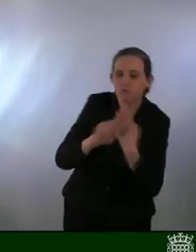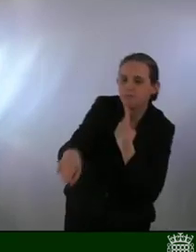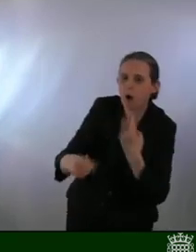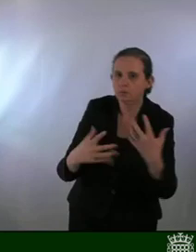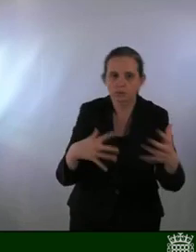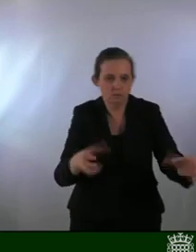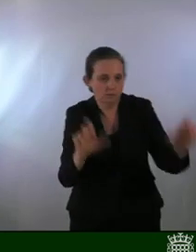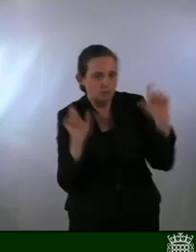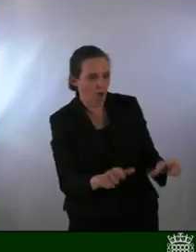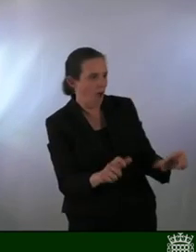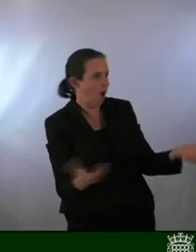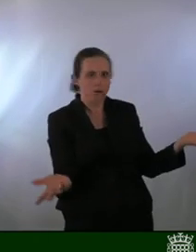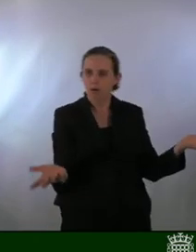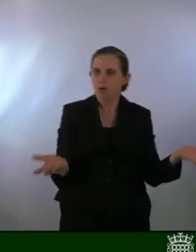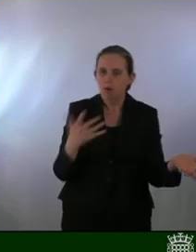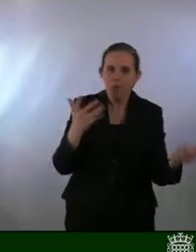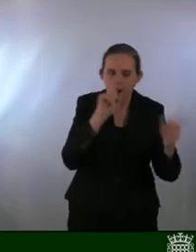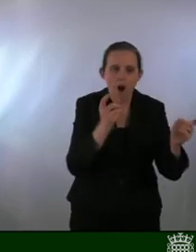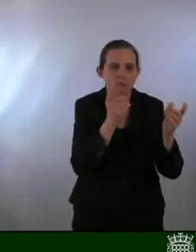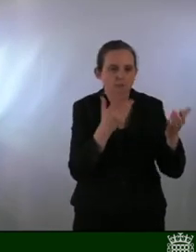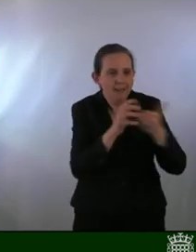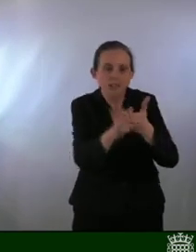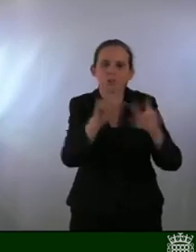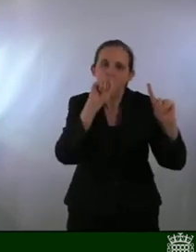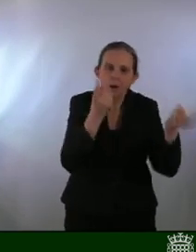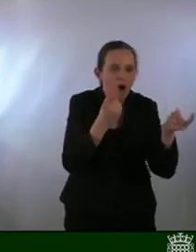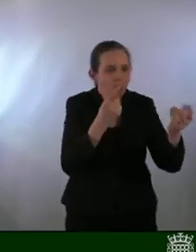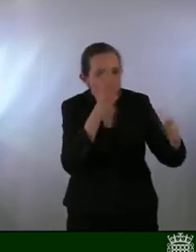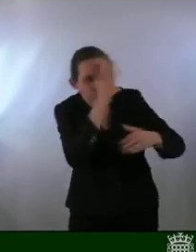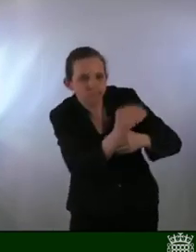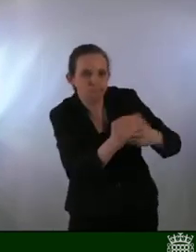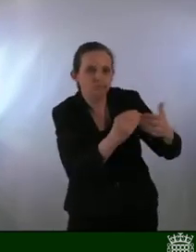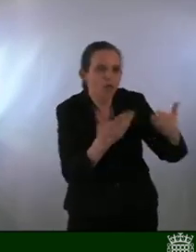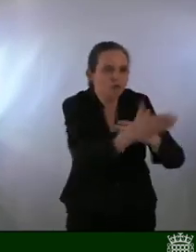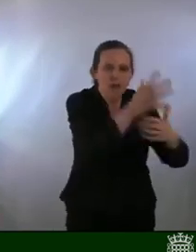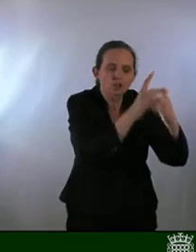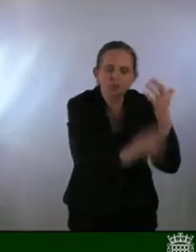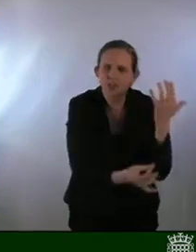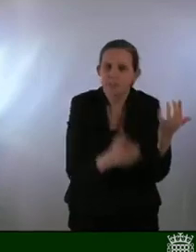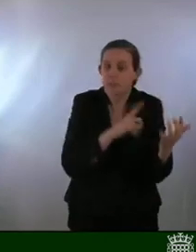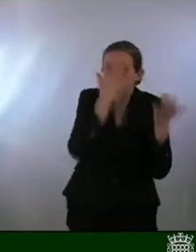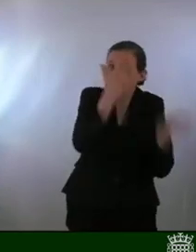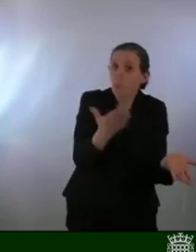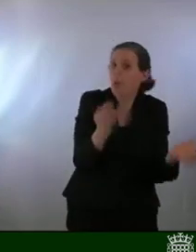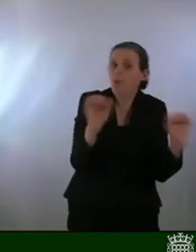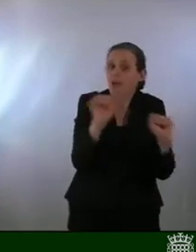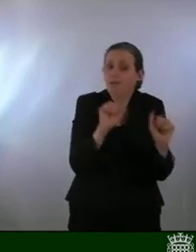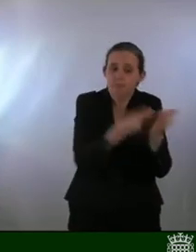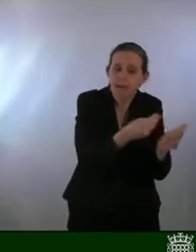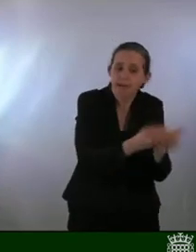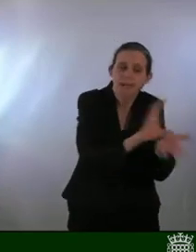crisis and to provide leadership and direction to people in Northern Ireland on the schemes that we can implement.